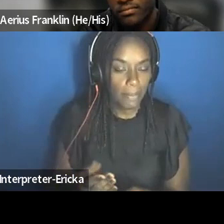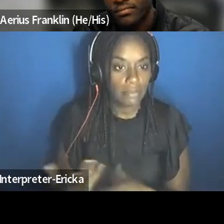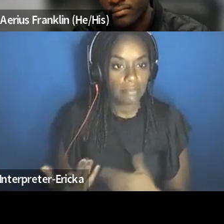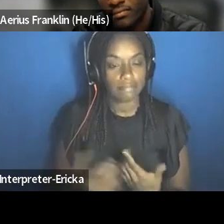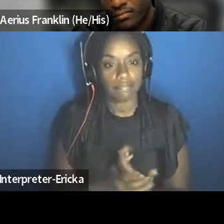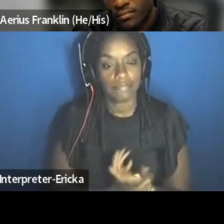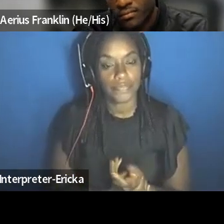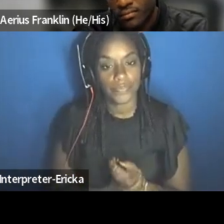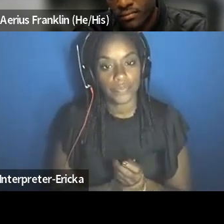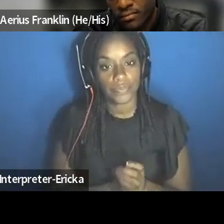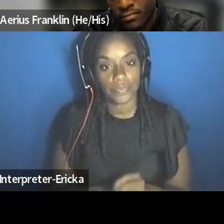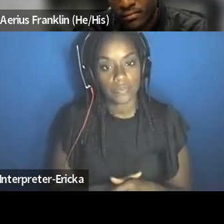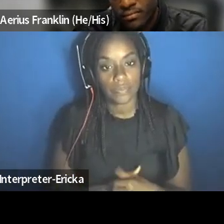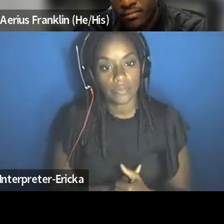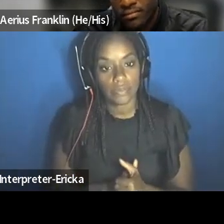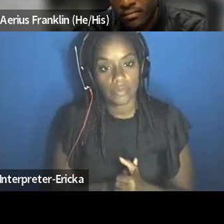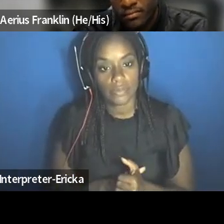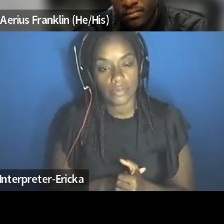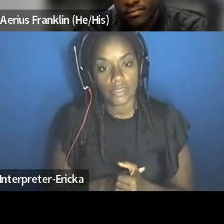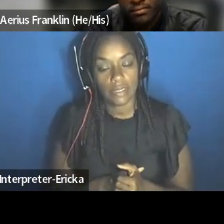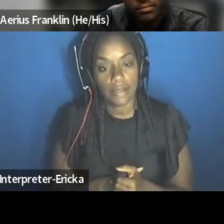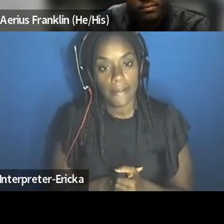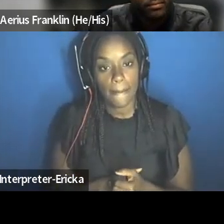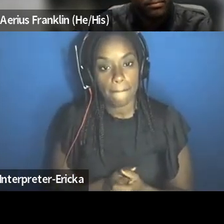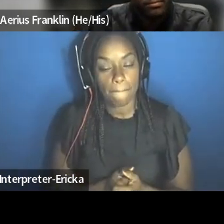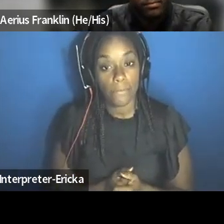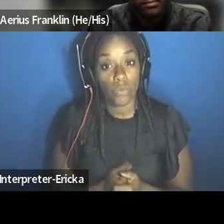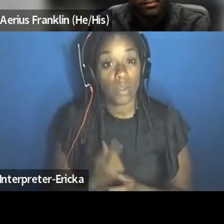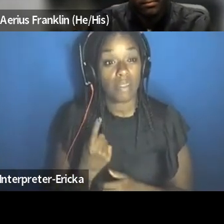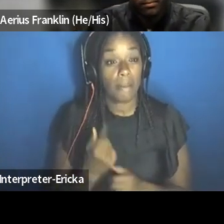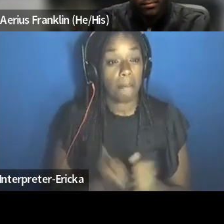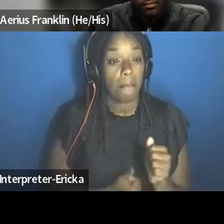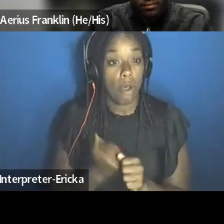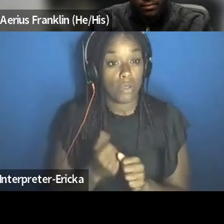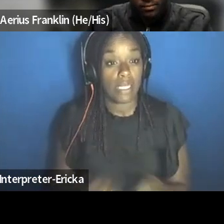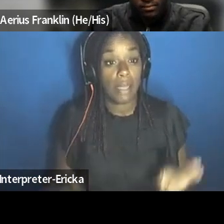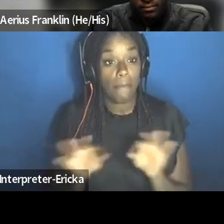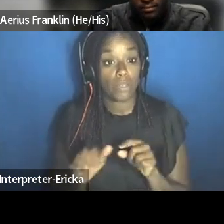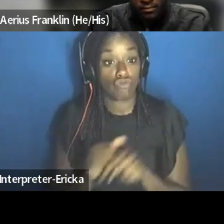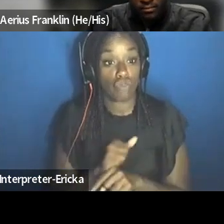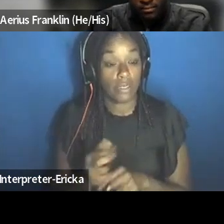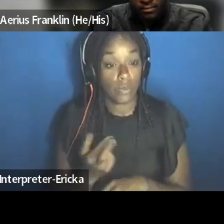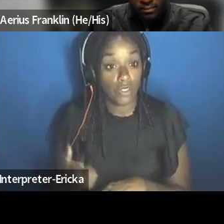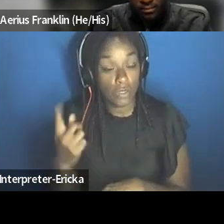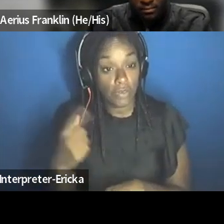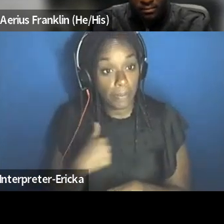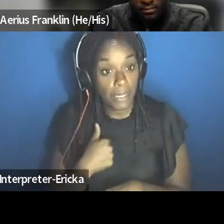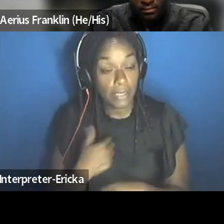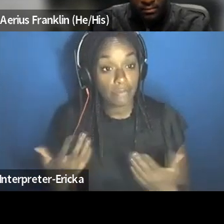determined, right? So for me, one of the most important training resources I ever did was I did the work